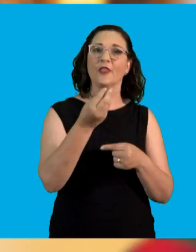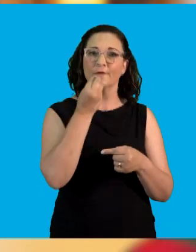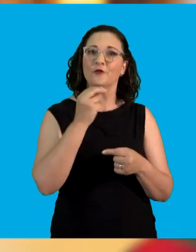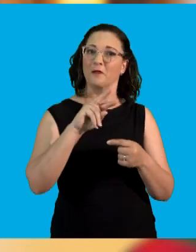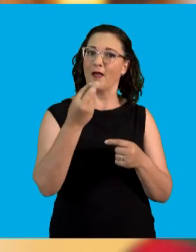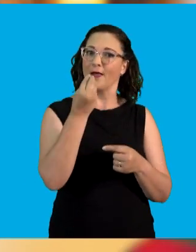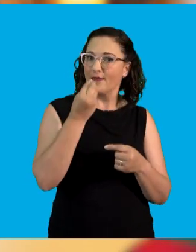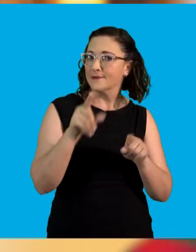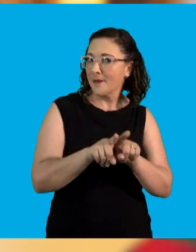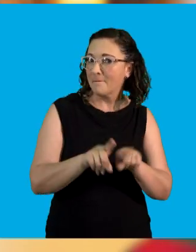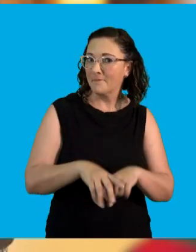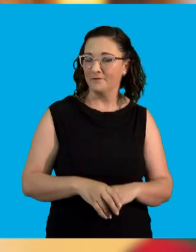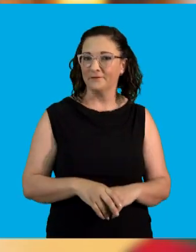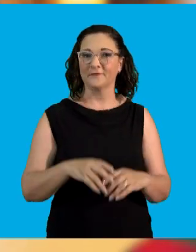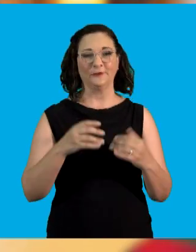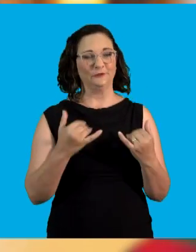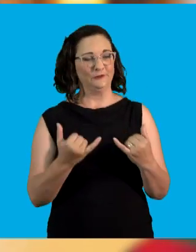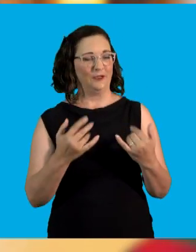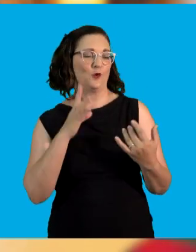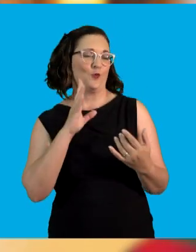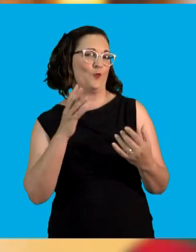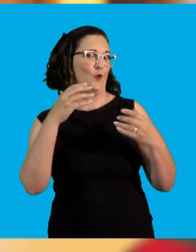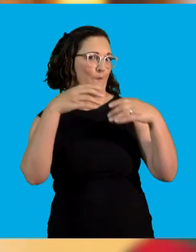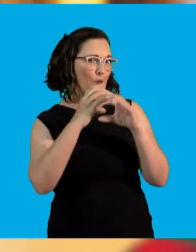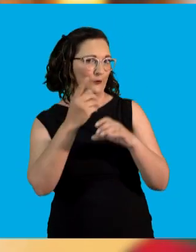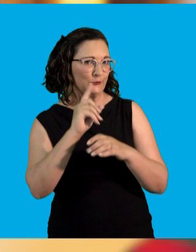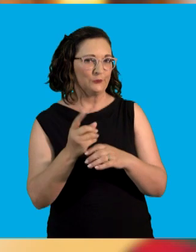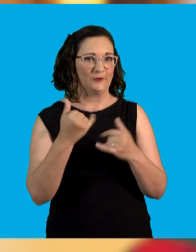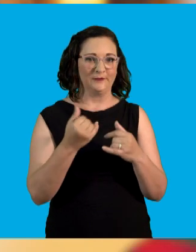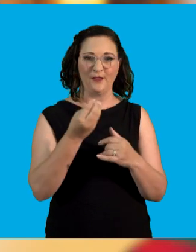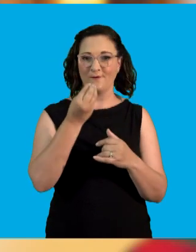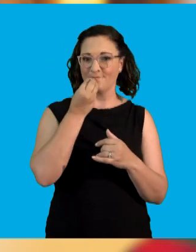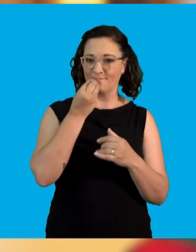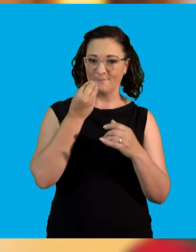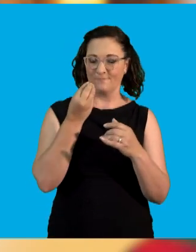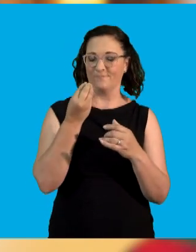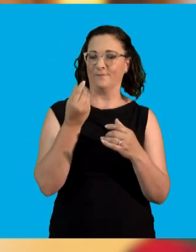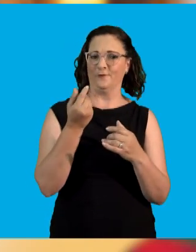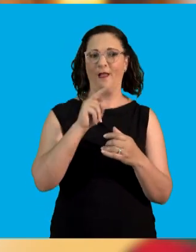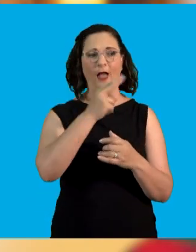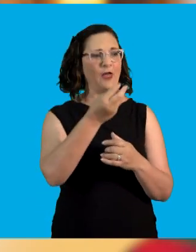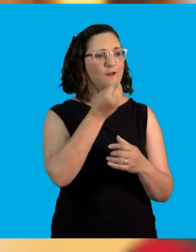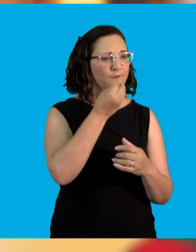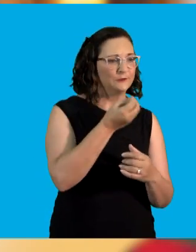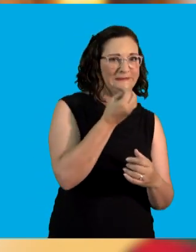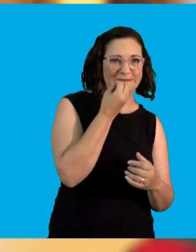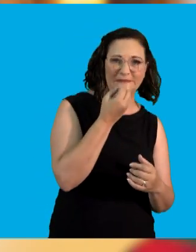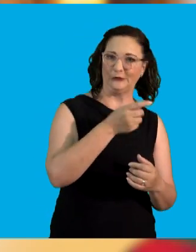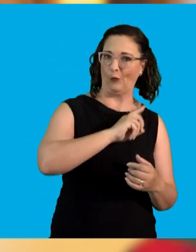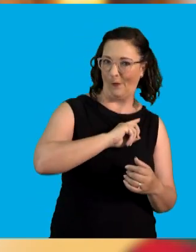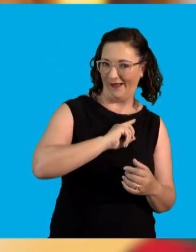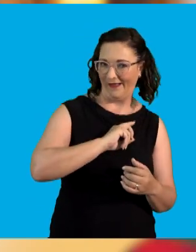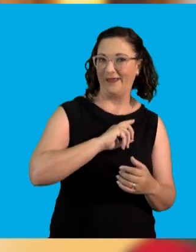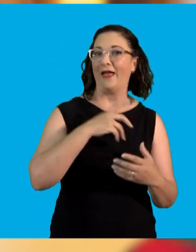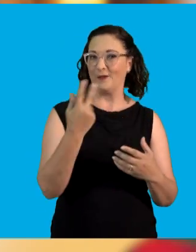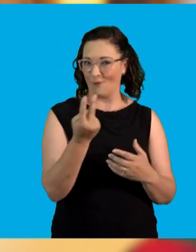more on the position of the Earth in the solar system and to explain further why the food that you eat ate other food also.